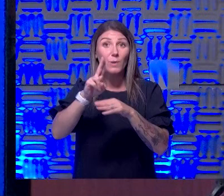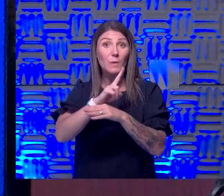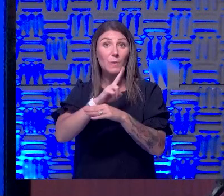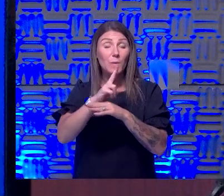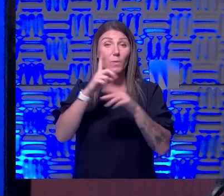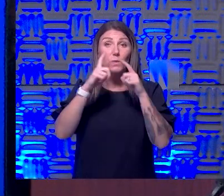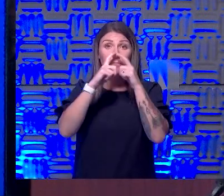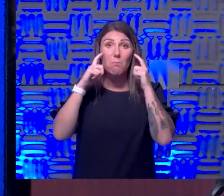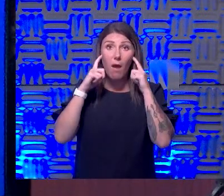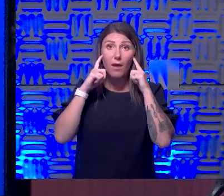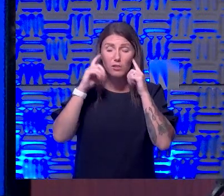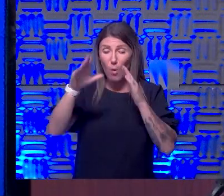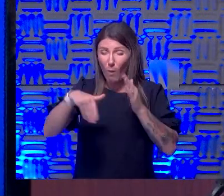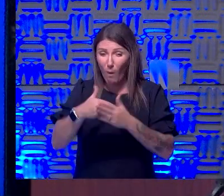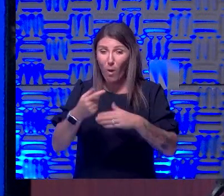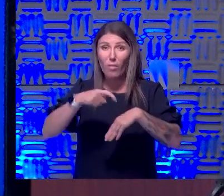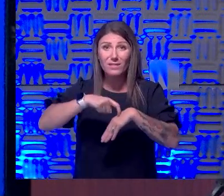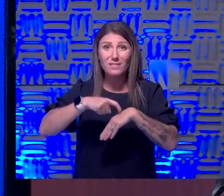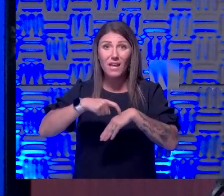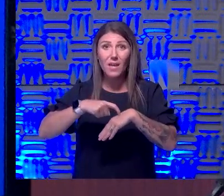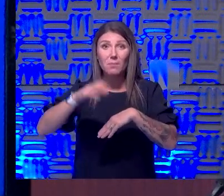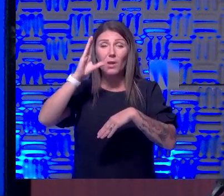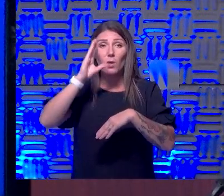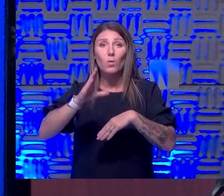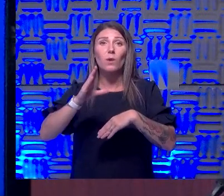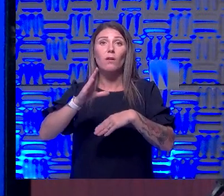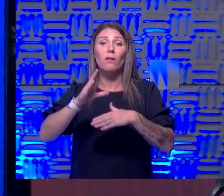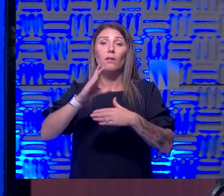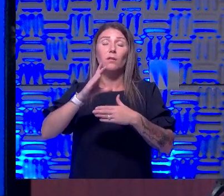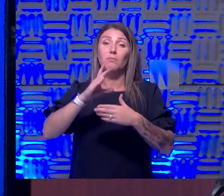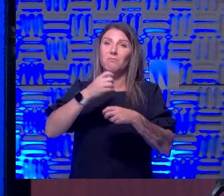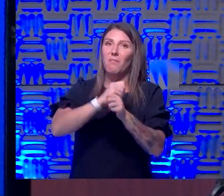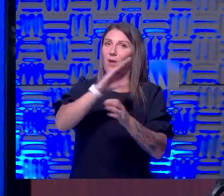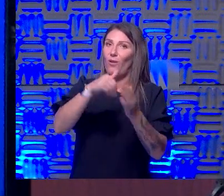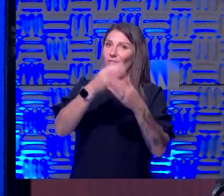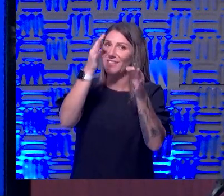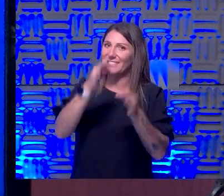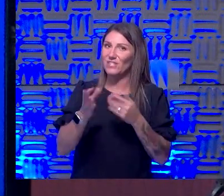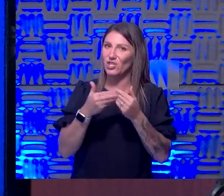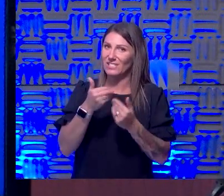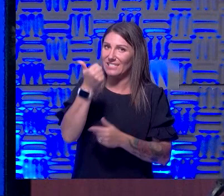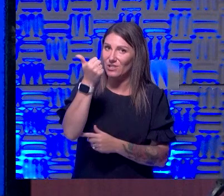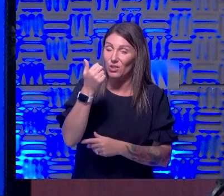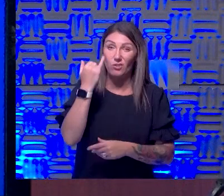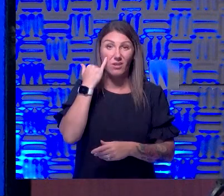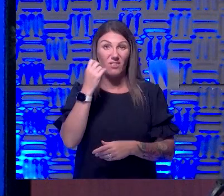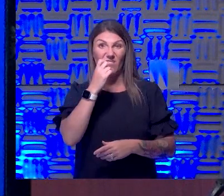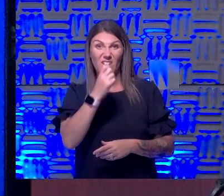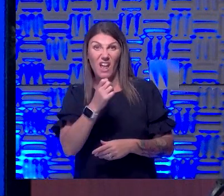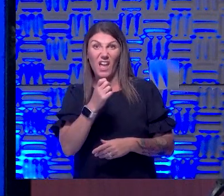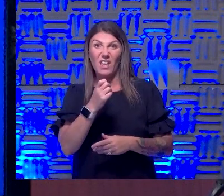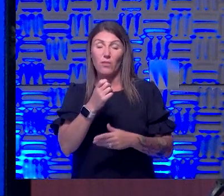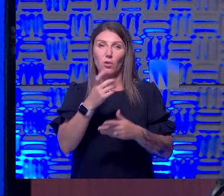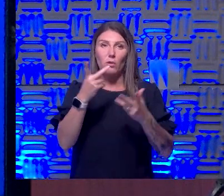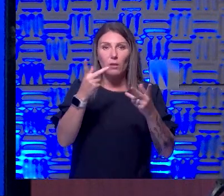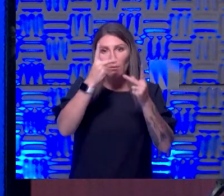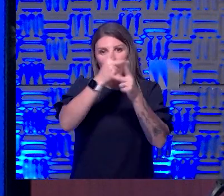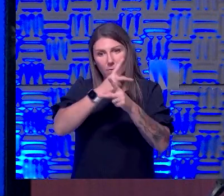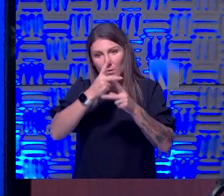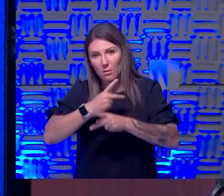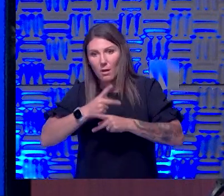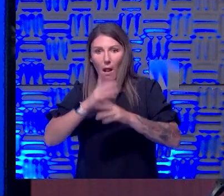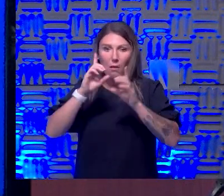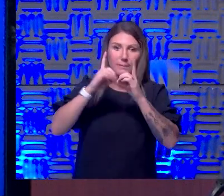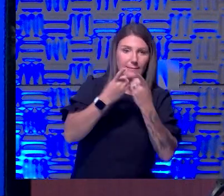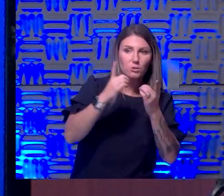masks all the time, then this is going to make all those decisions much easier. Otherwise, they'll have to be sorted out at district by